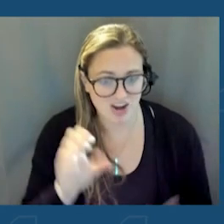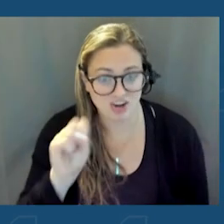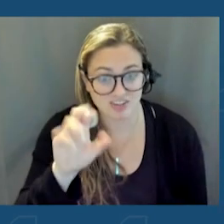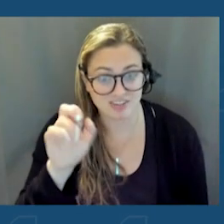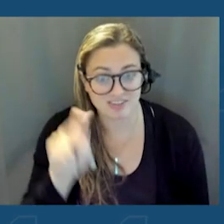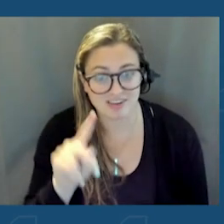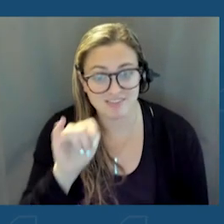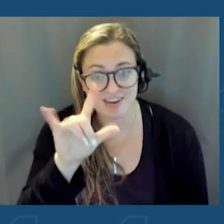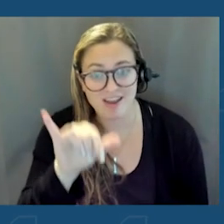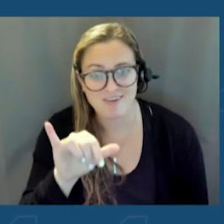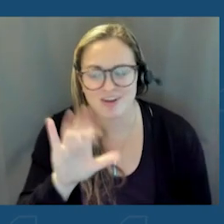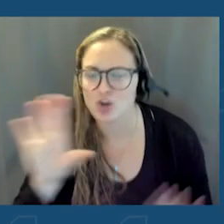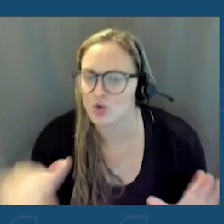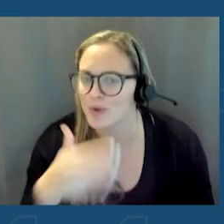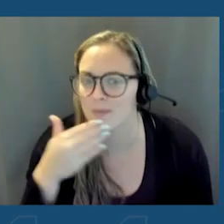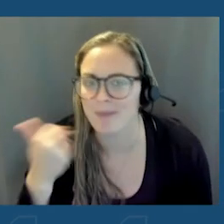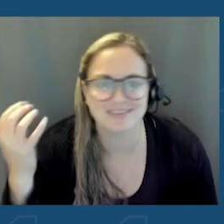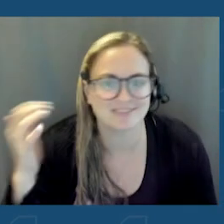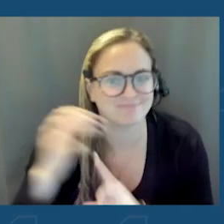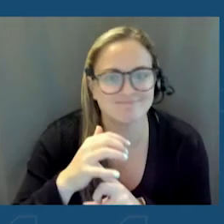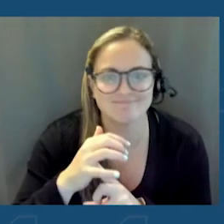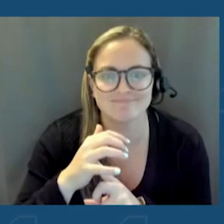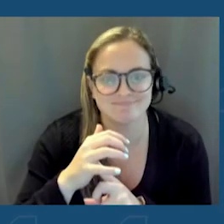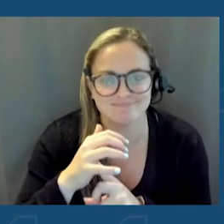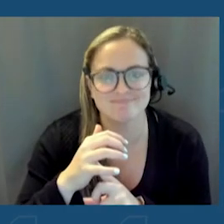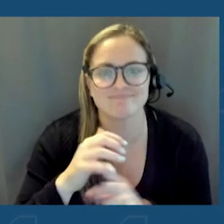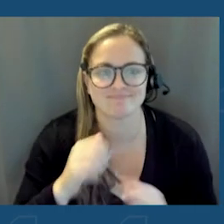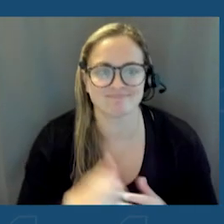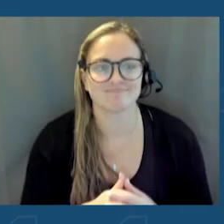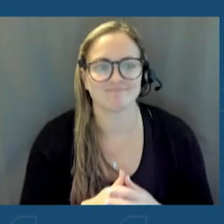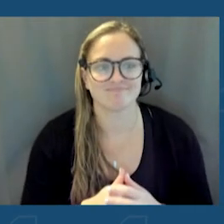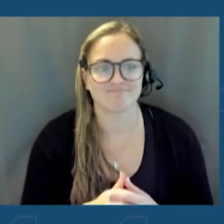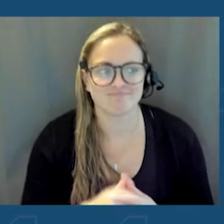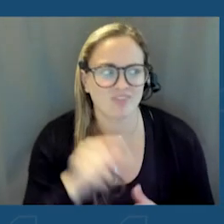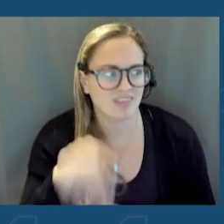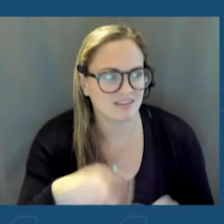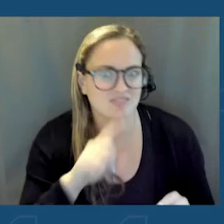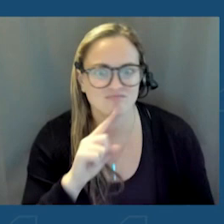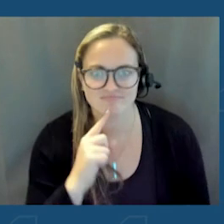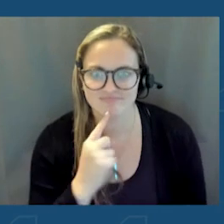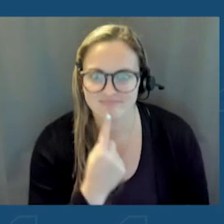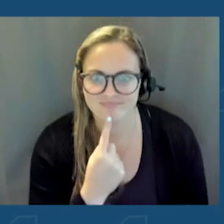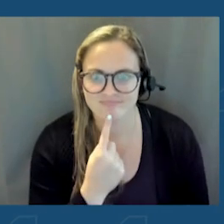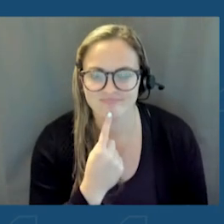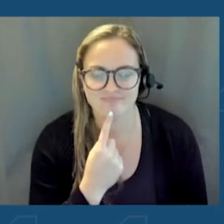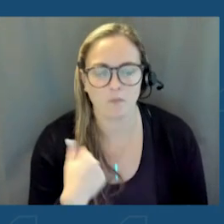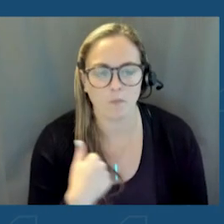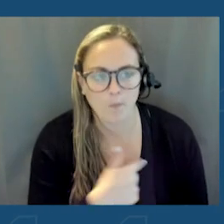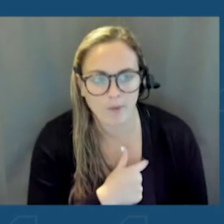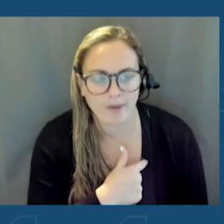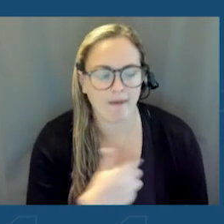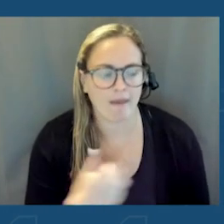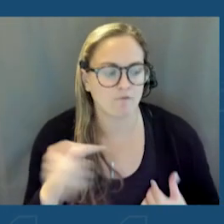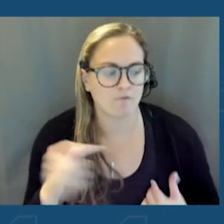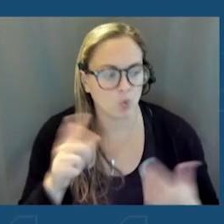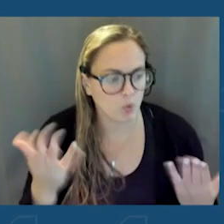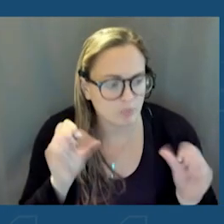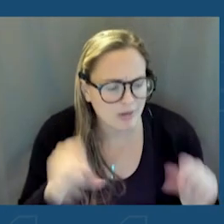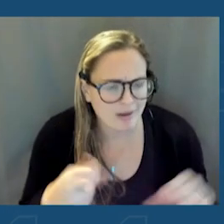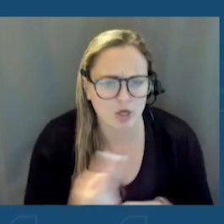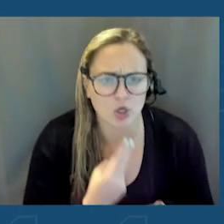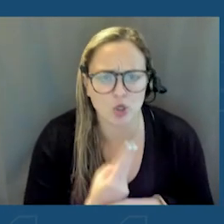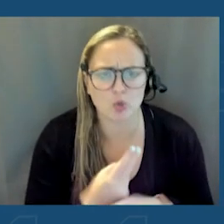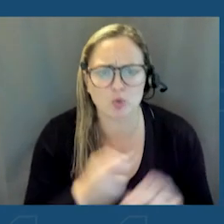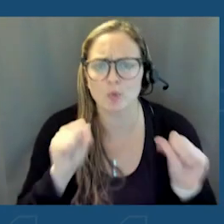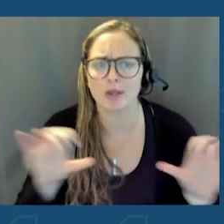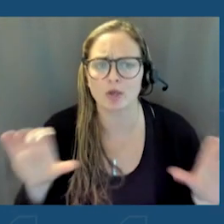you're doing it the best. You truly are. You've taken this seriously. You say, we have a tool here we can use. We can do this